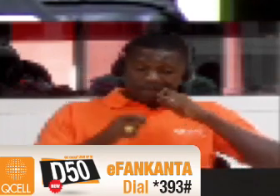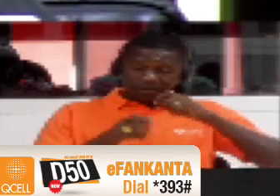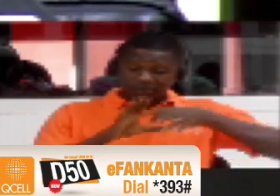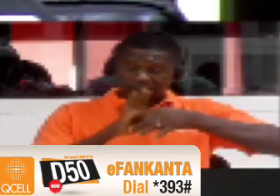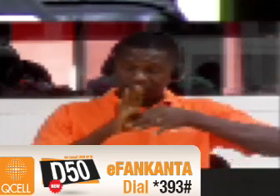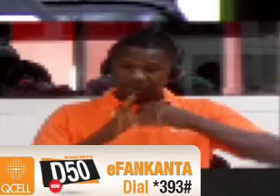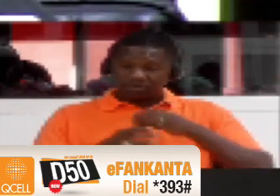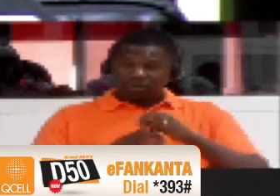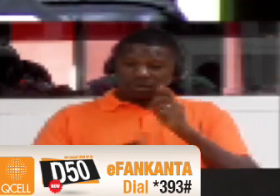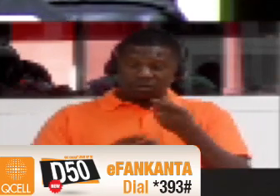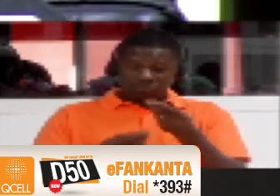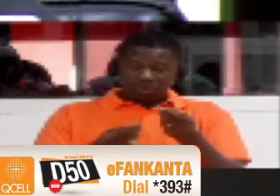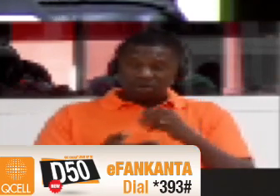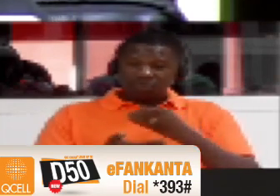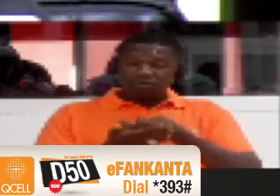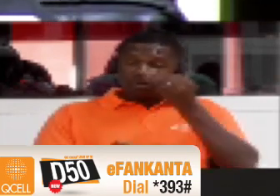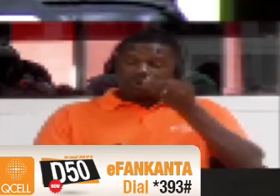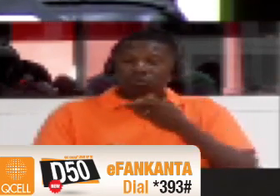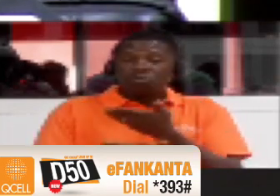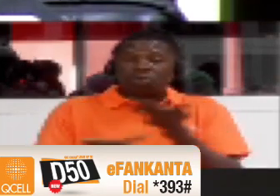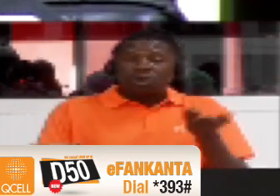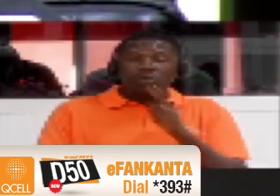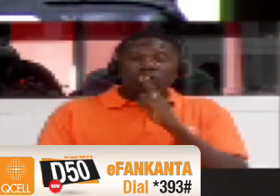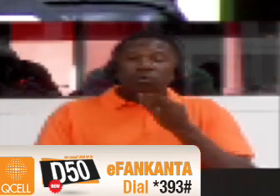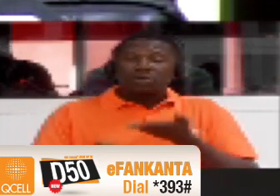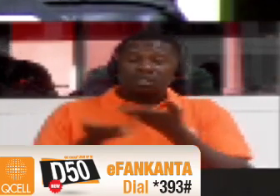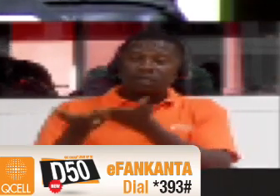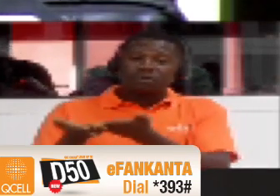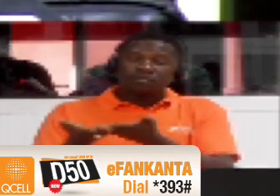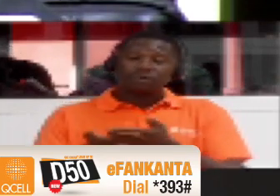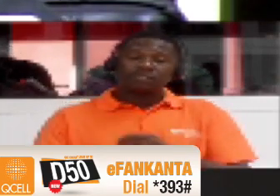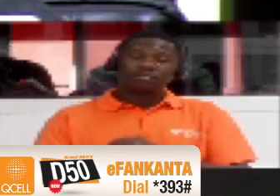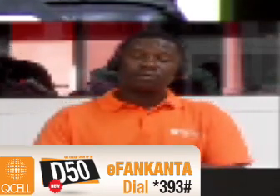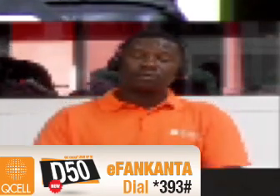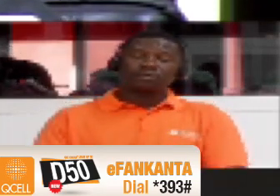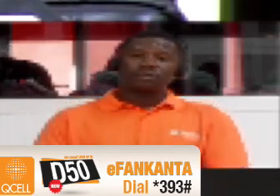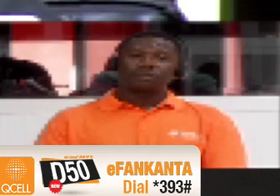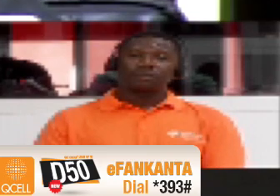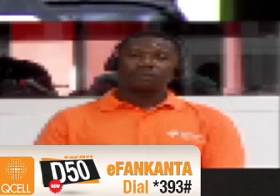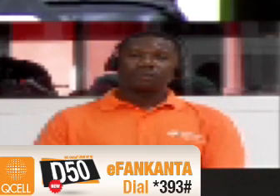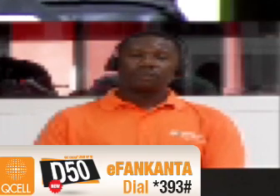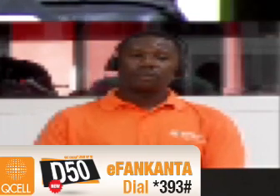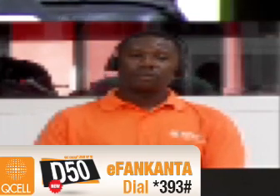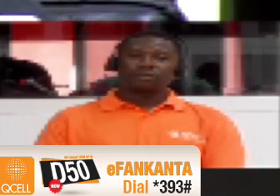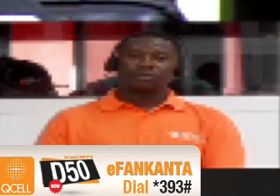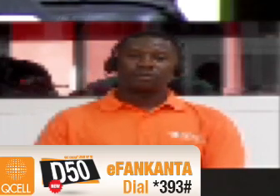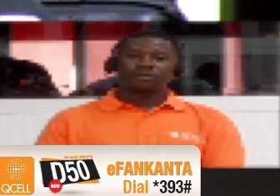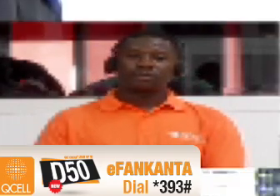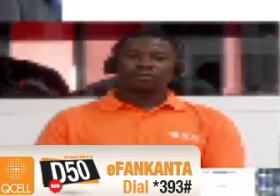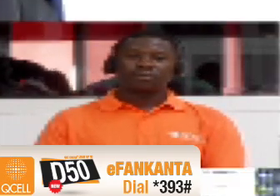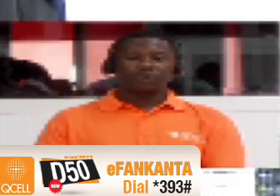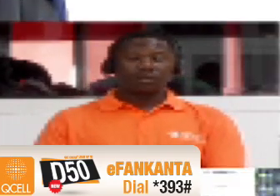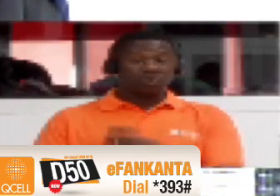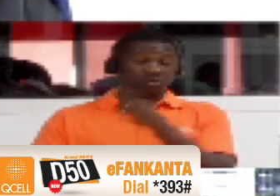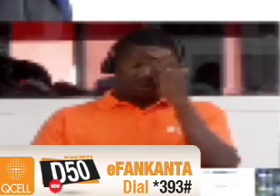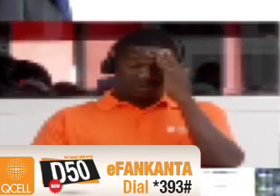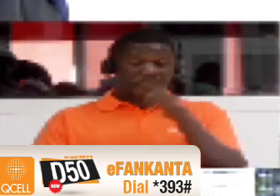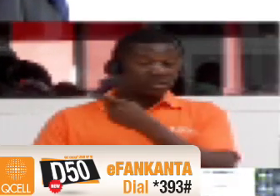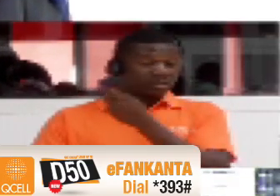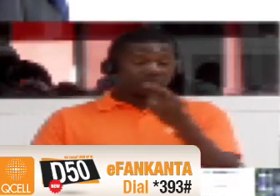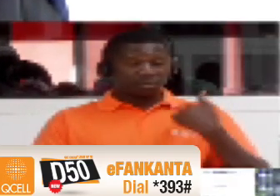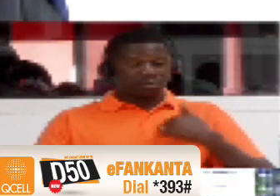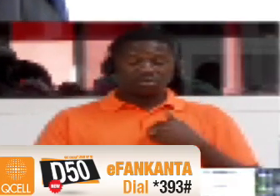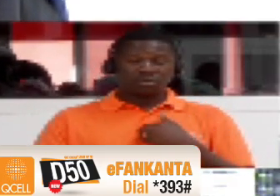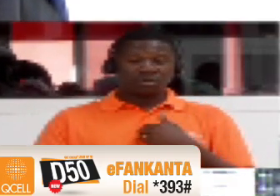ne kolo kabo minto le pro ikao barbecue lumenu kewanya. Yalo nyunu kumachamala kafoje. You know these people, so